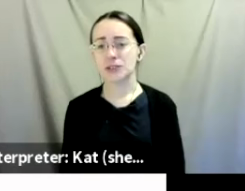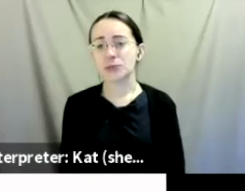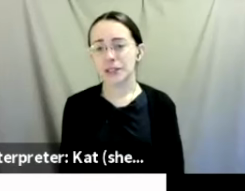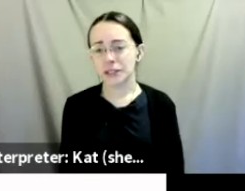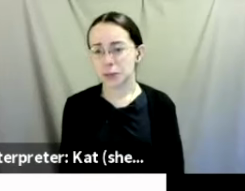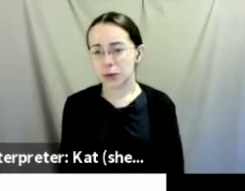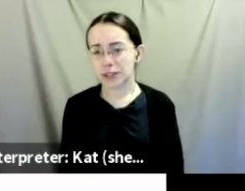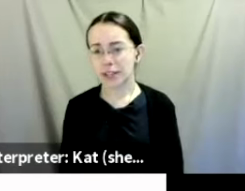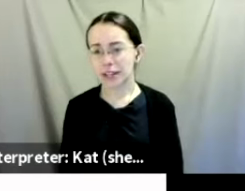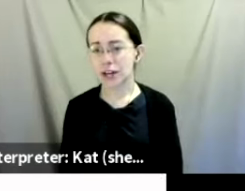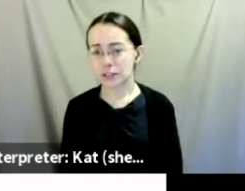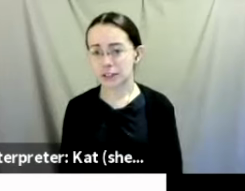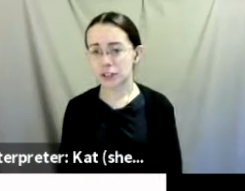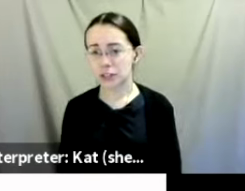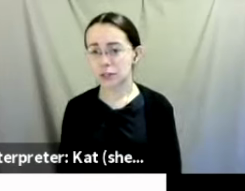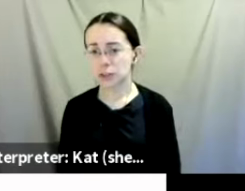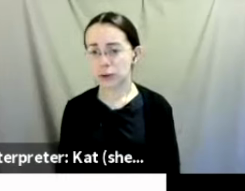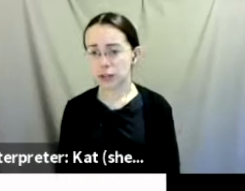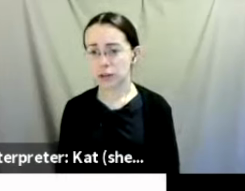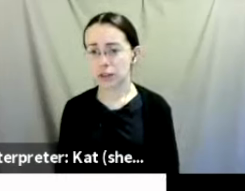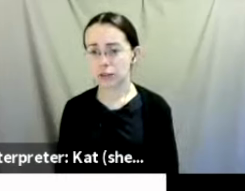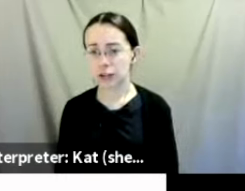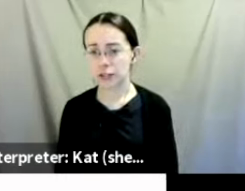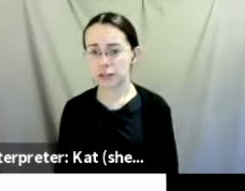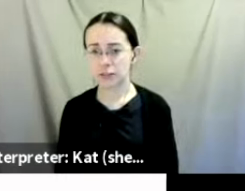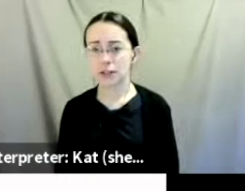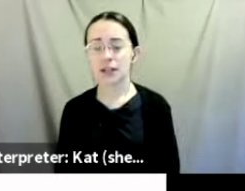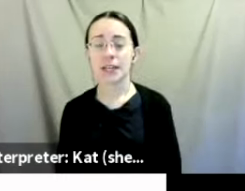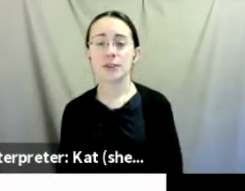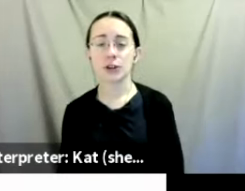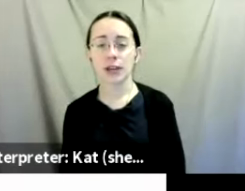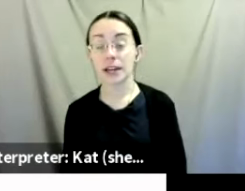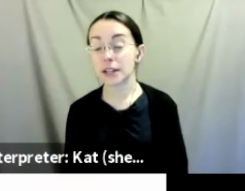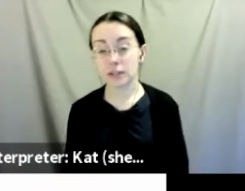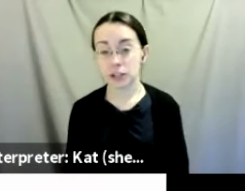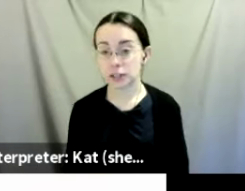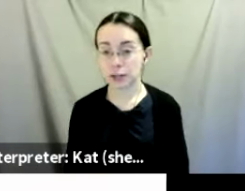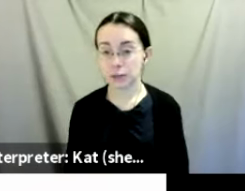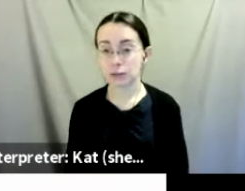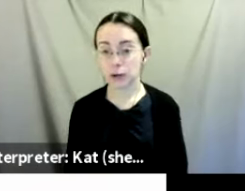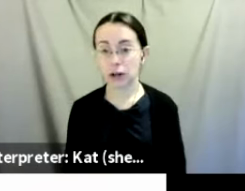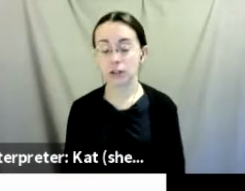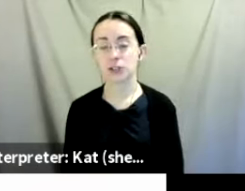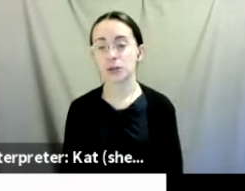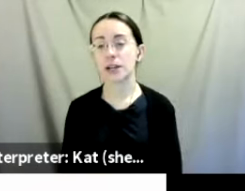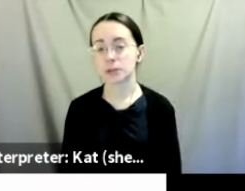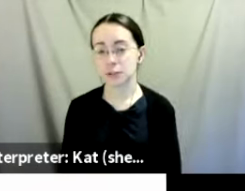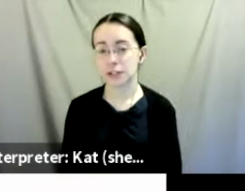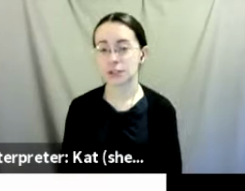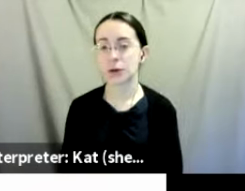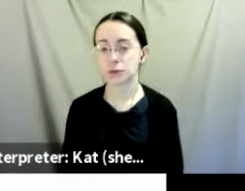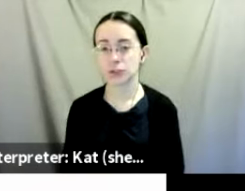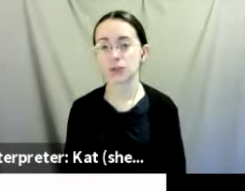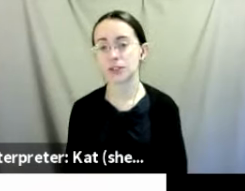So it's really important that that conversation was going on with their friends. Even though they had never talked about it before college, they were able